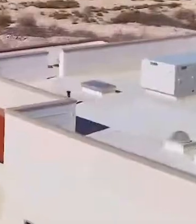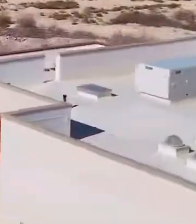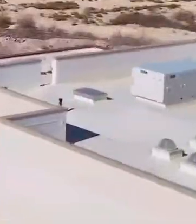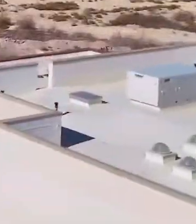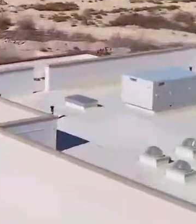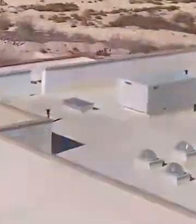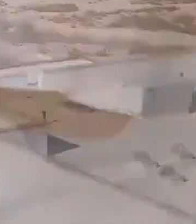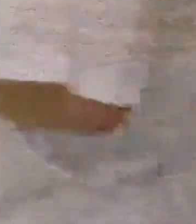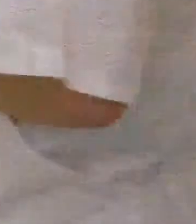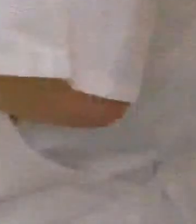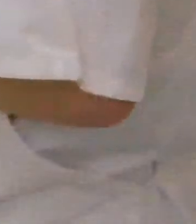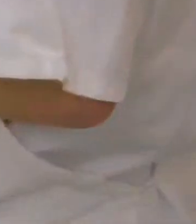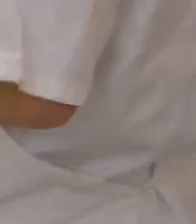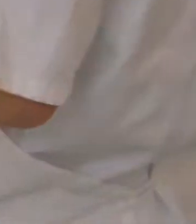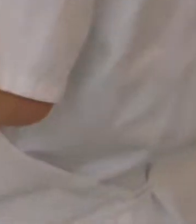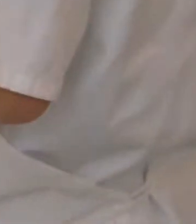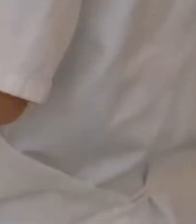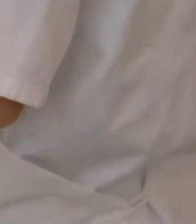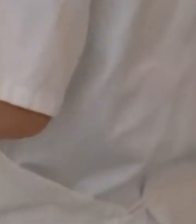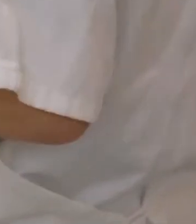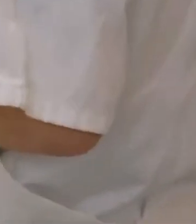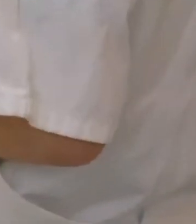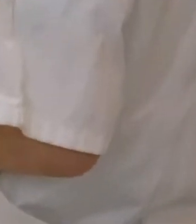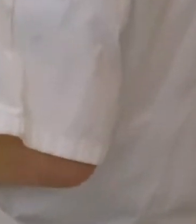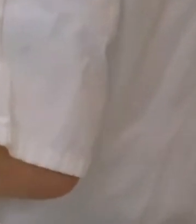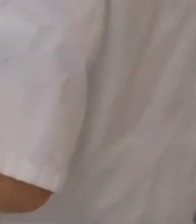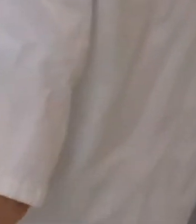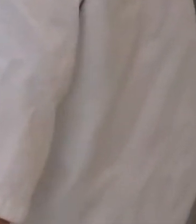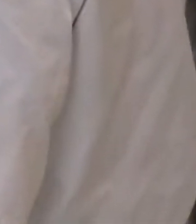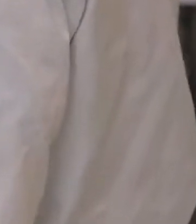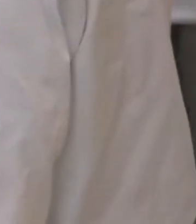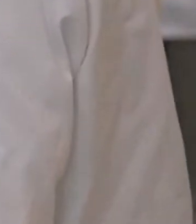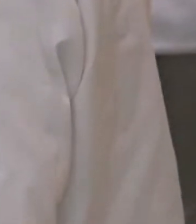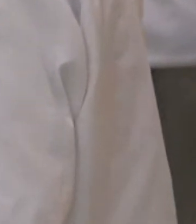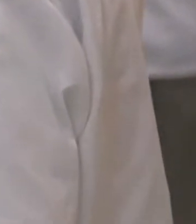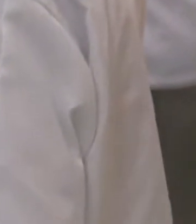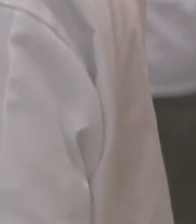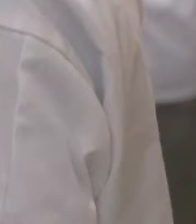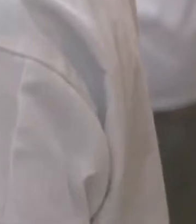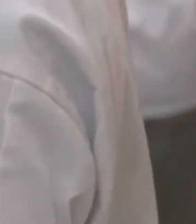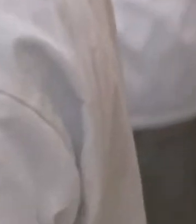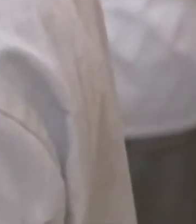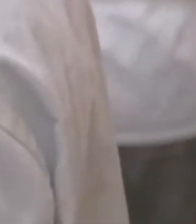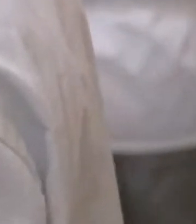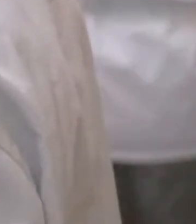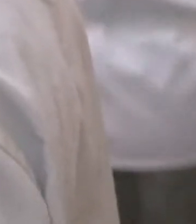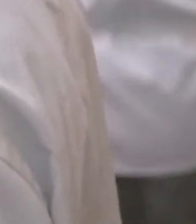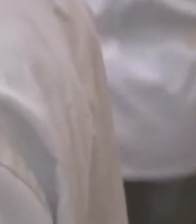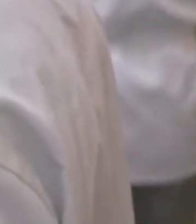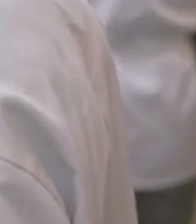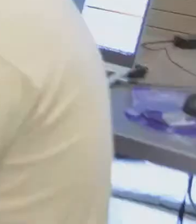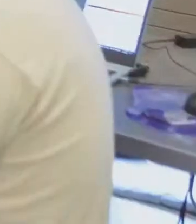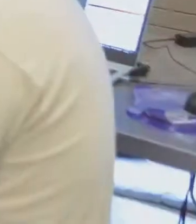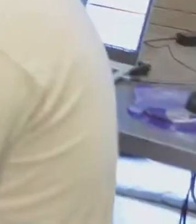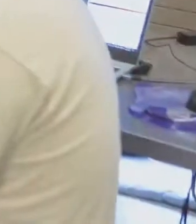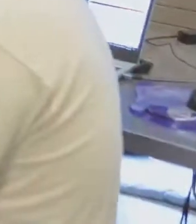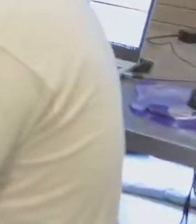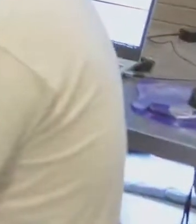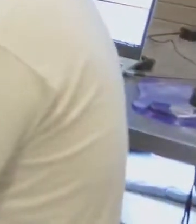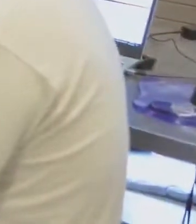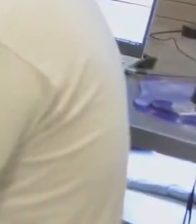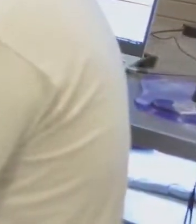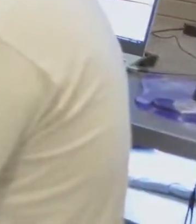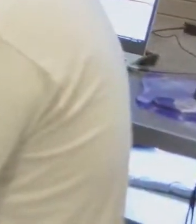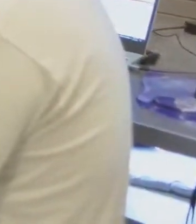So, welcome to Career and Technical Education, where we make possibilities become realities.